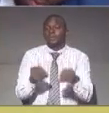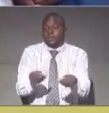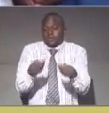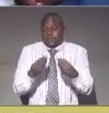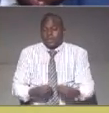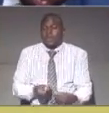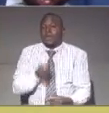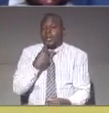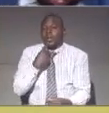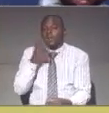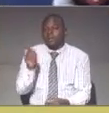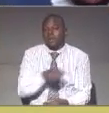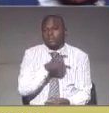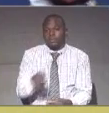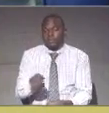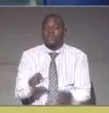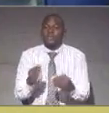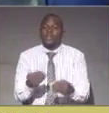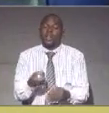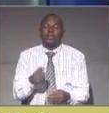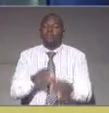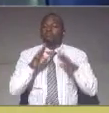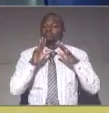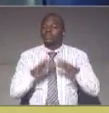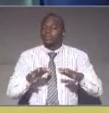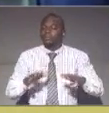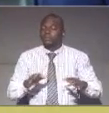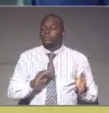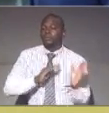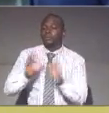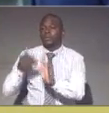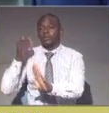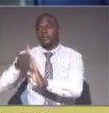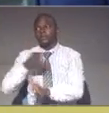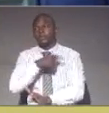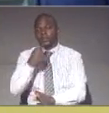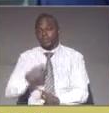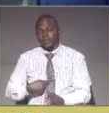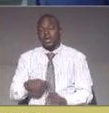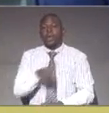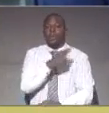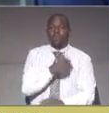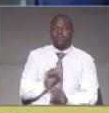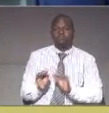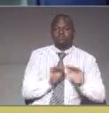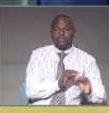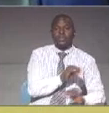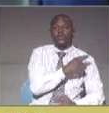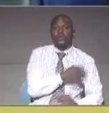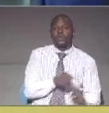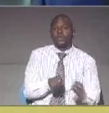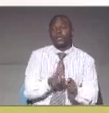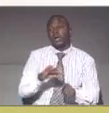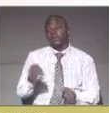prescription. This worsened his situation, which later saw him referred to Nsambia Hospital, Mulago, and later